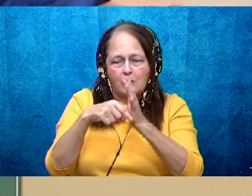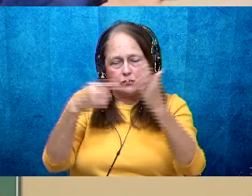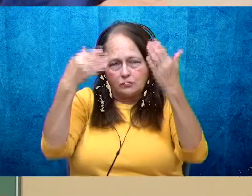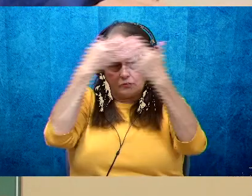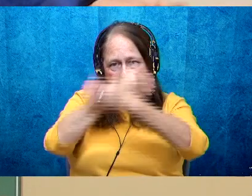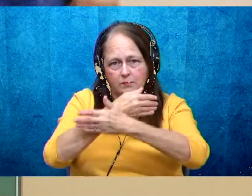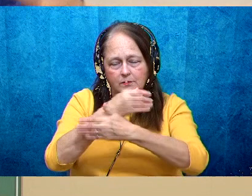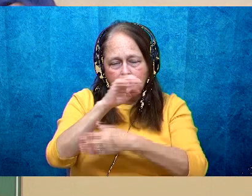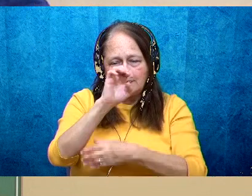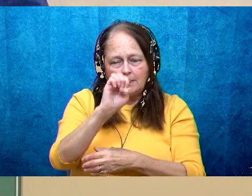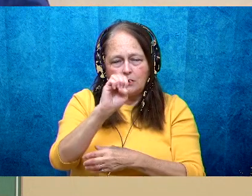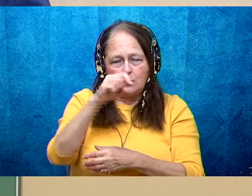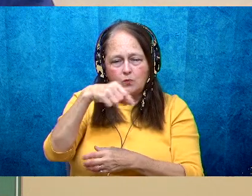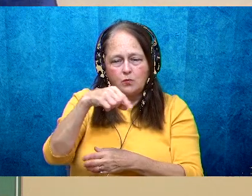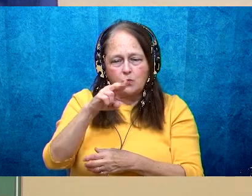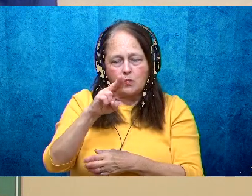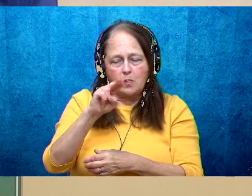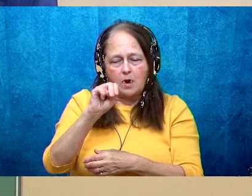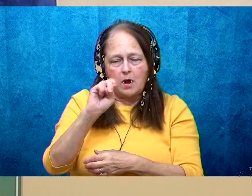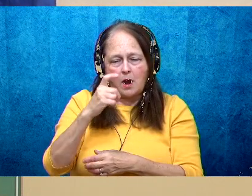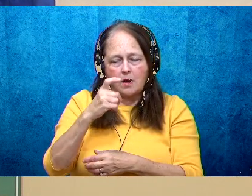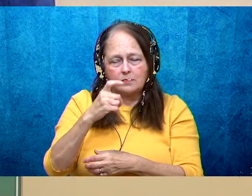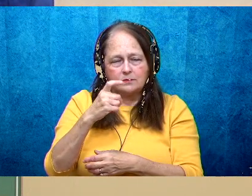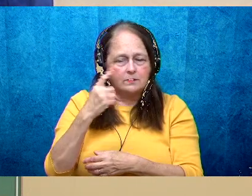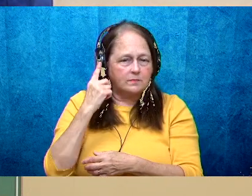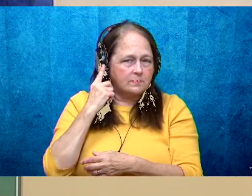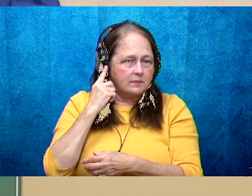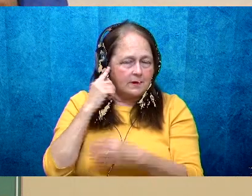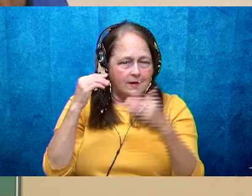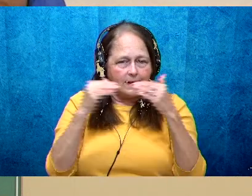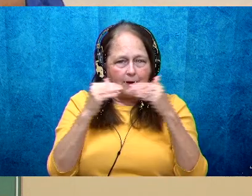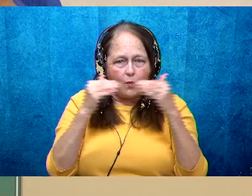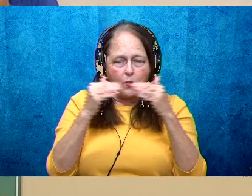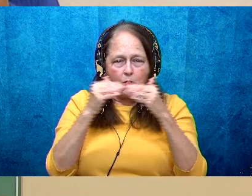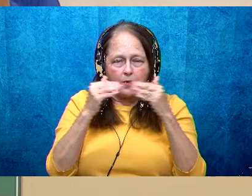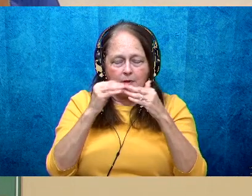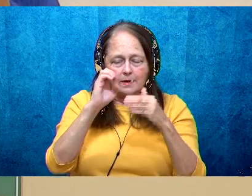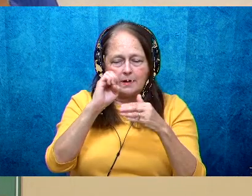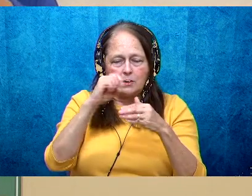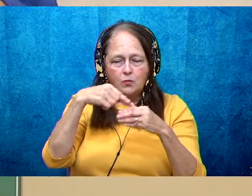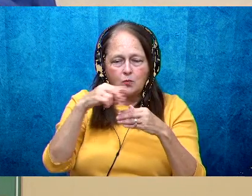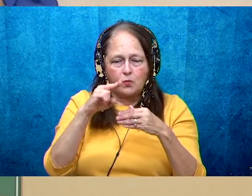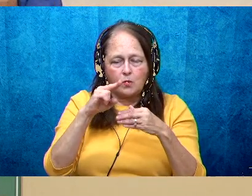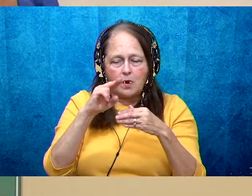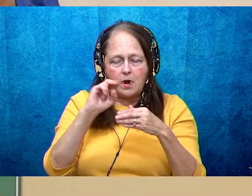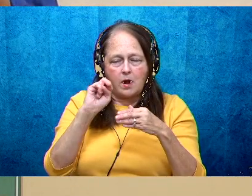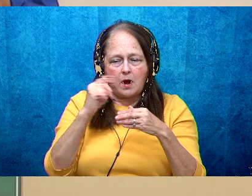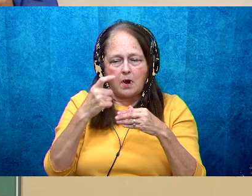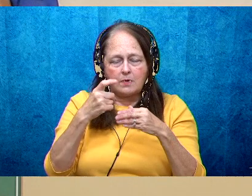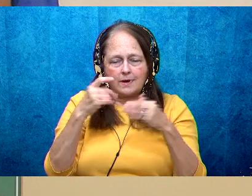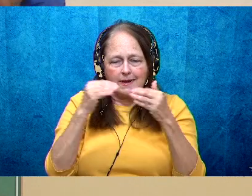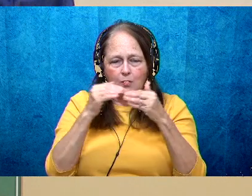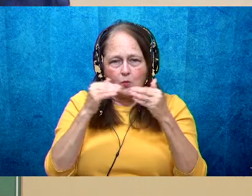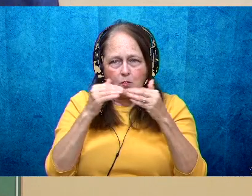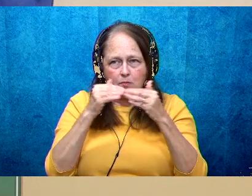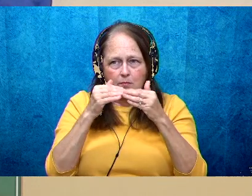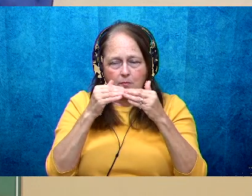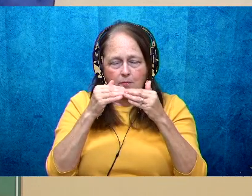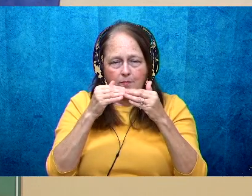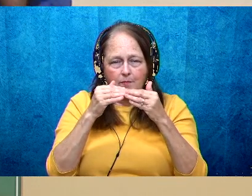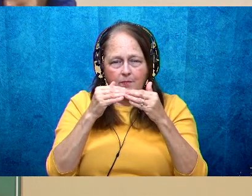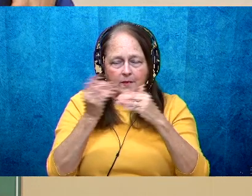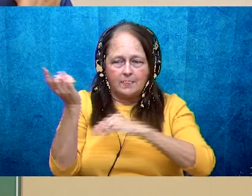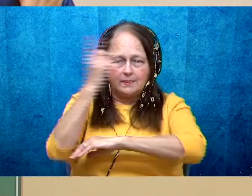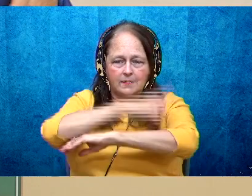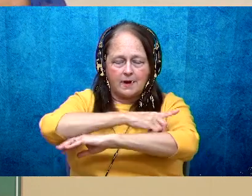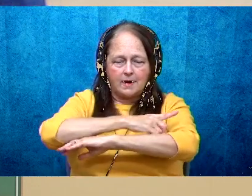called the equinox. Hear the word equal and equinox? Equal